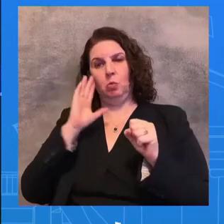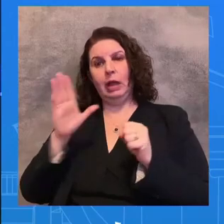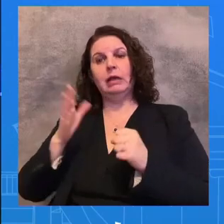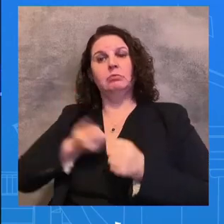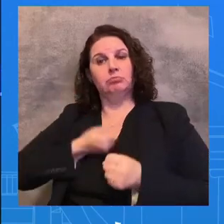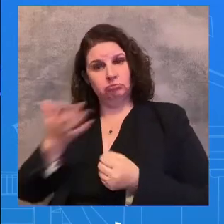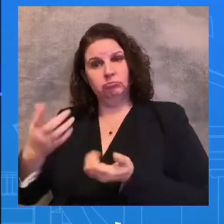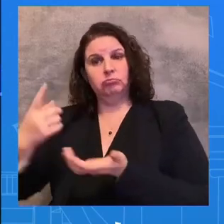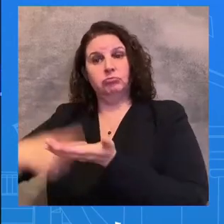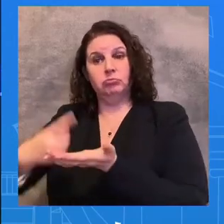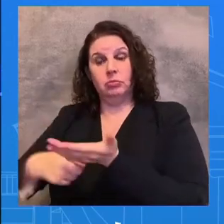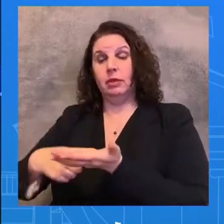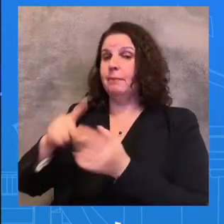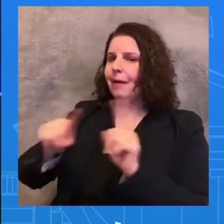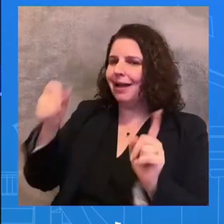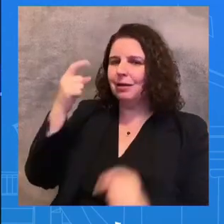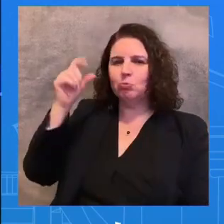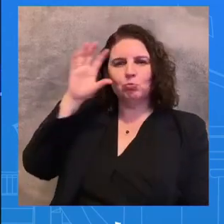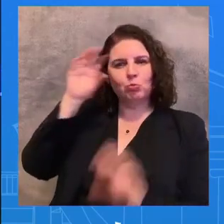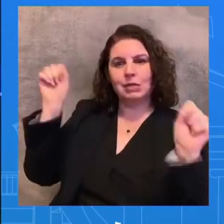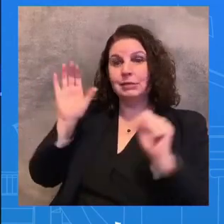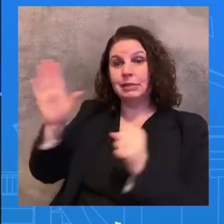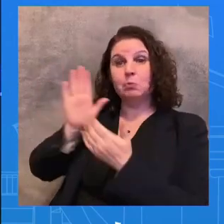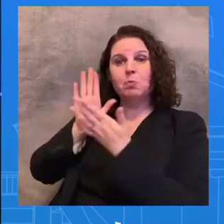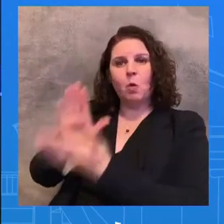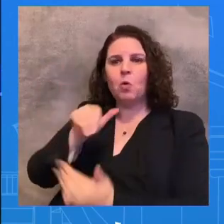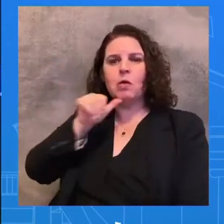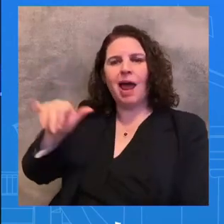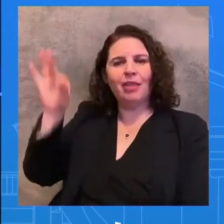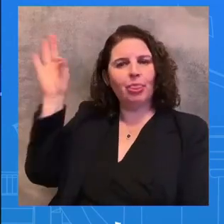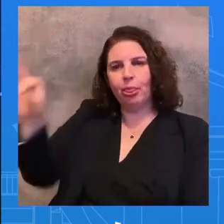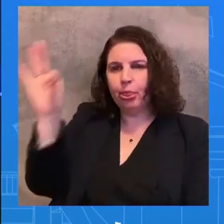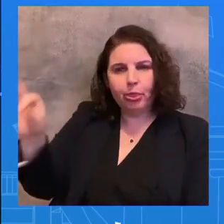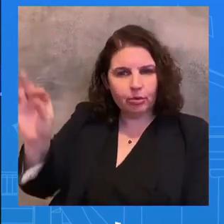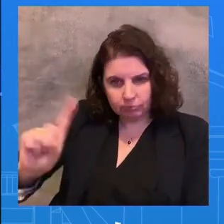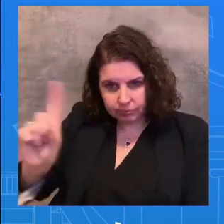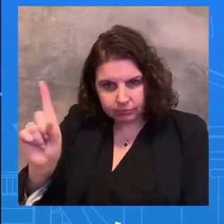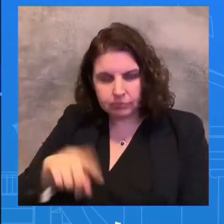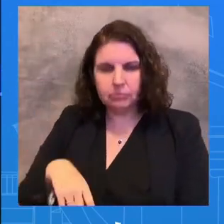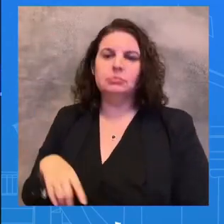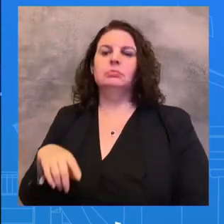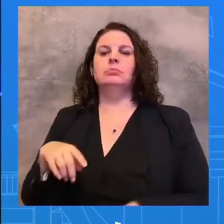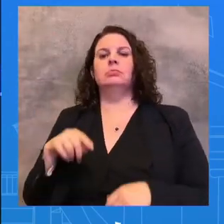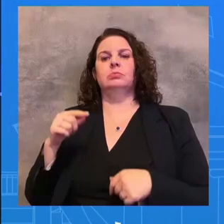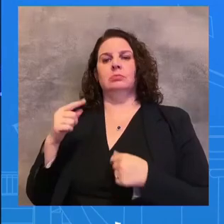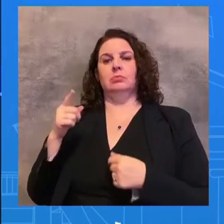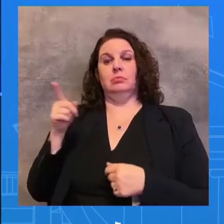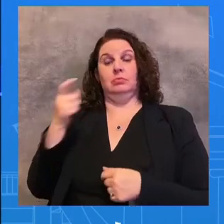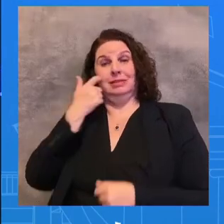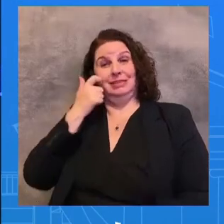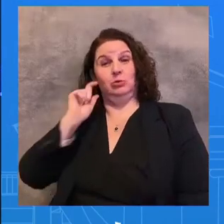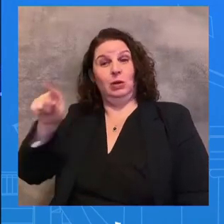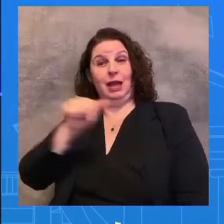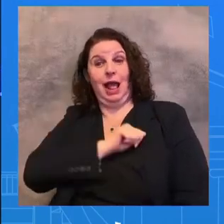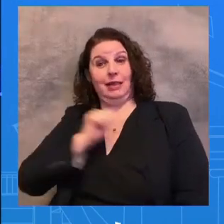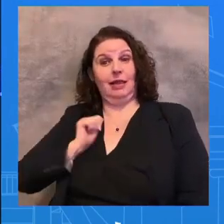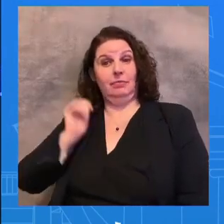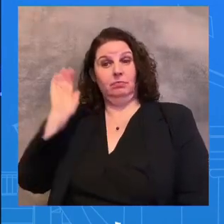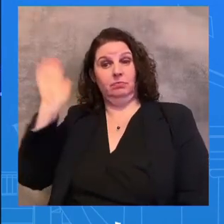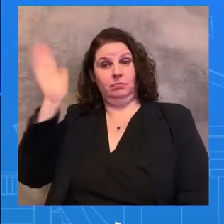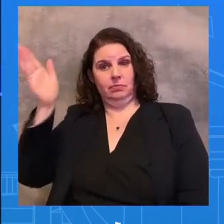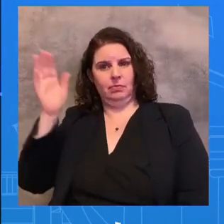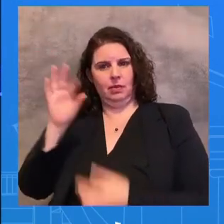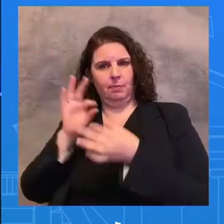is somebody who just was in Atlanta speaking about these issues. And we will invest in Kenya's